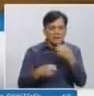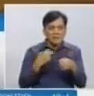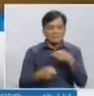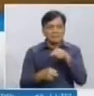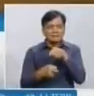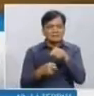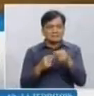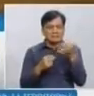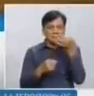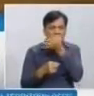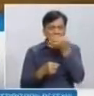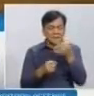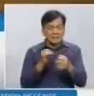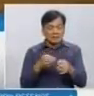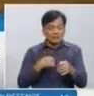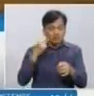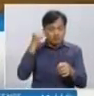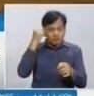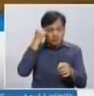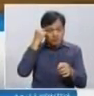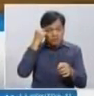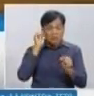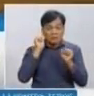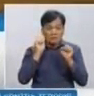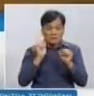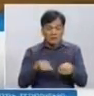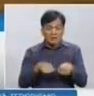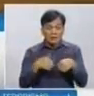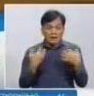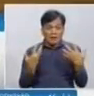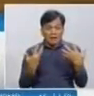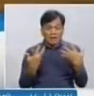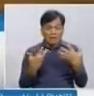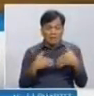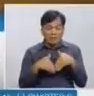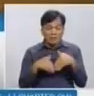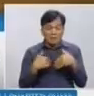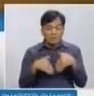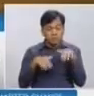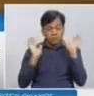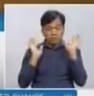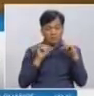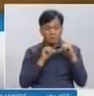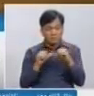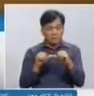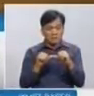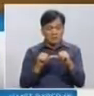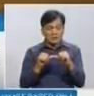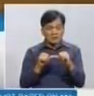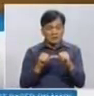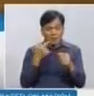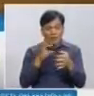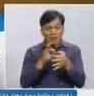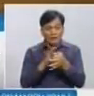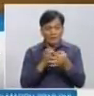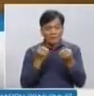scourges. If you think that I can be dissuaded from continuing this fight